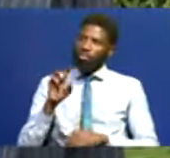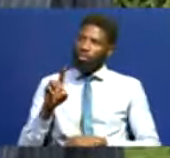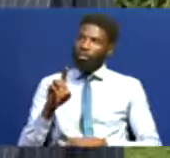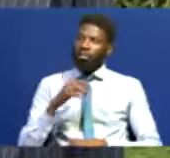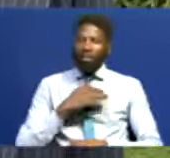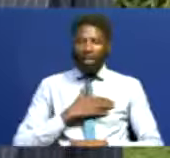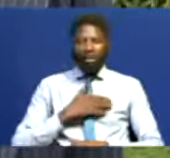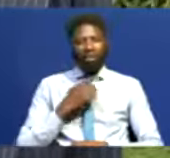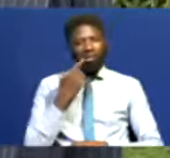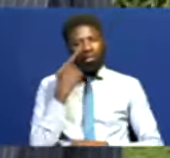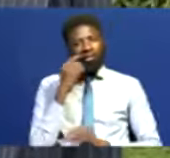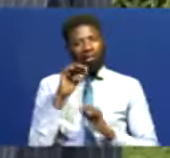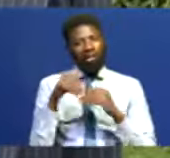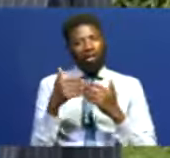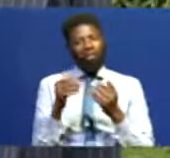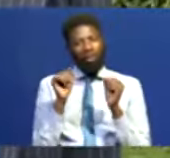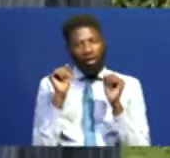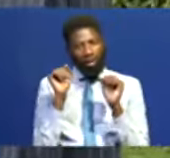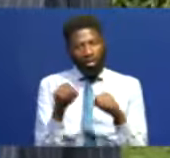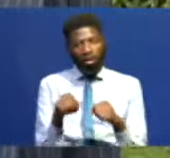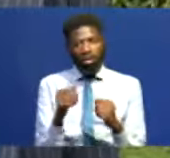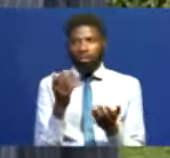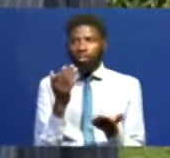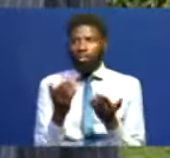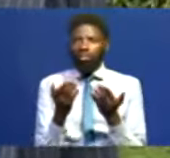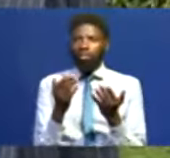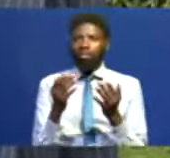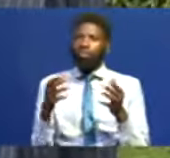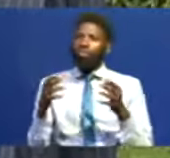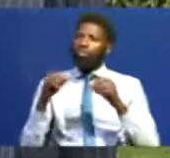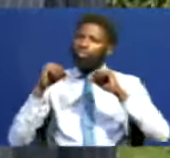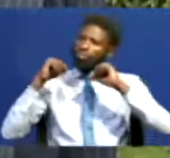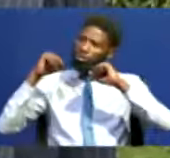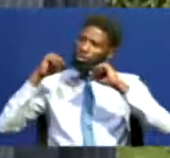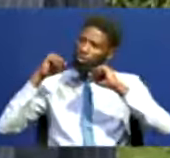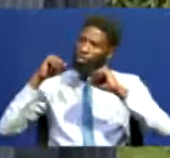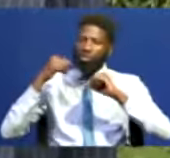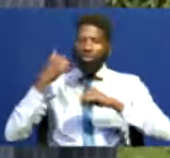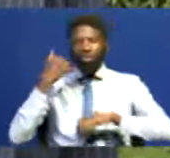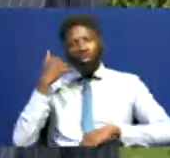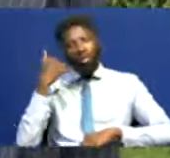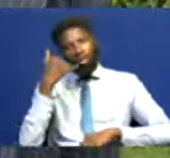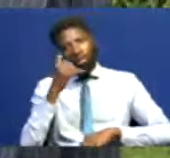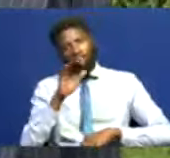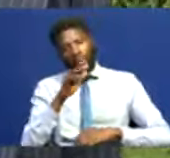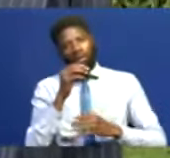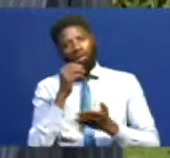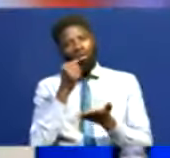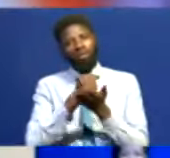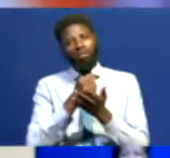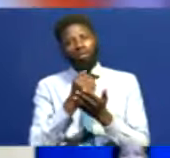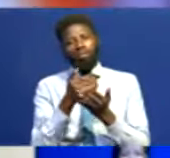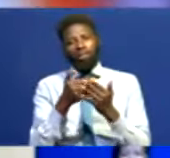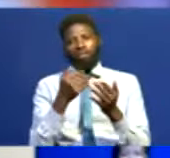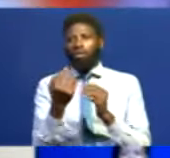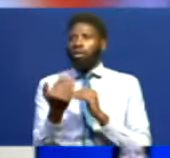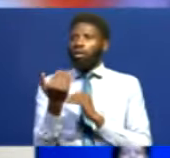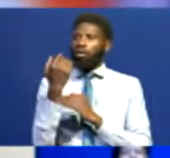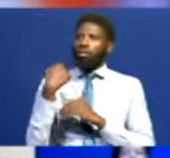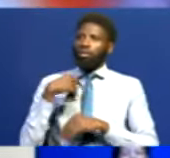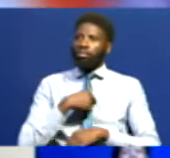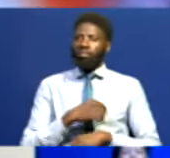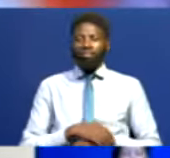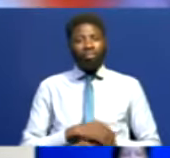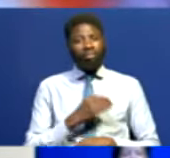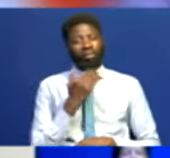find a way, an avenue of how these senior people can be calling your office before they come to us. Thank you for making the